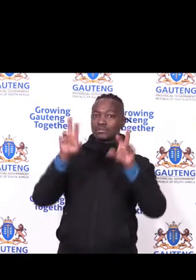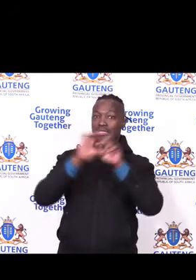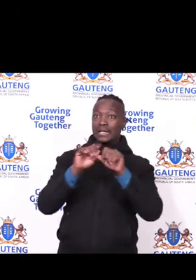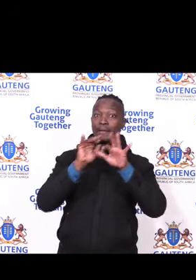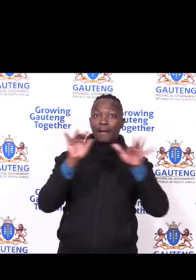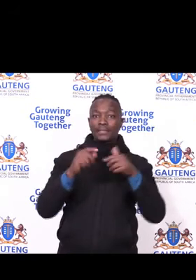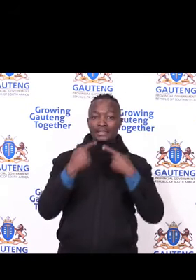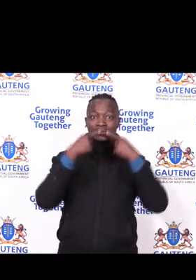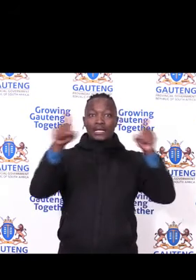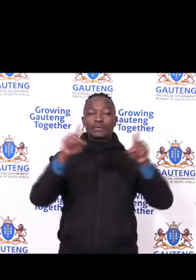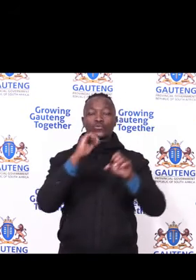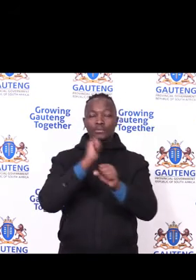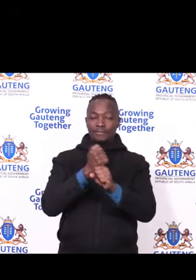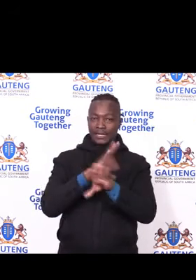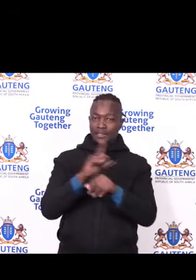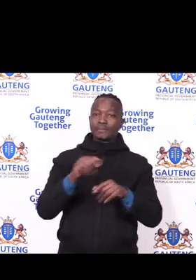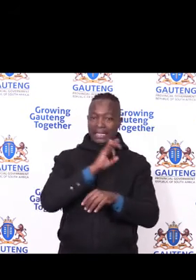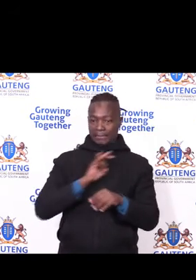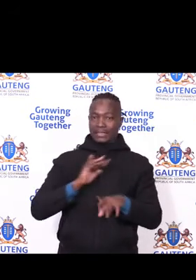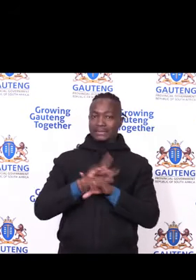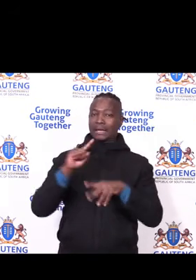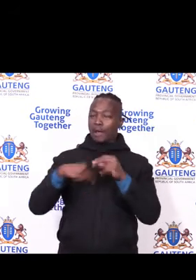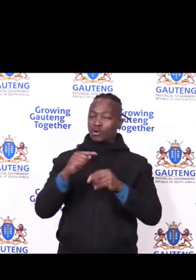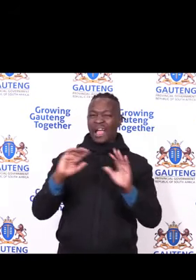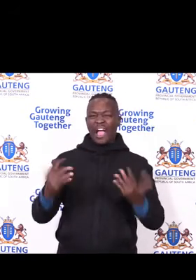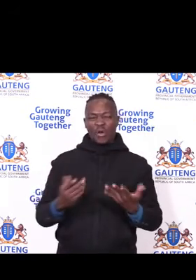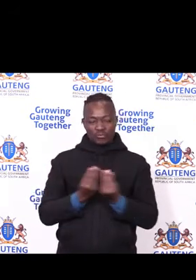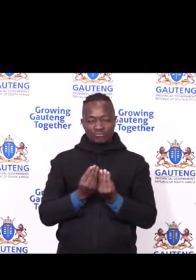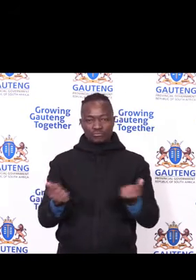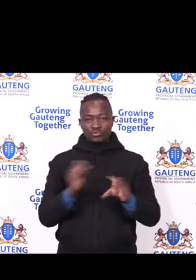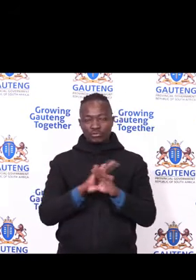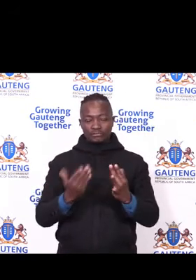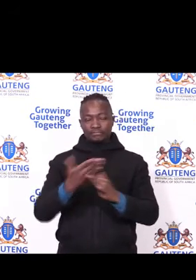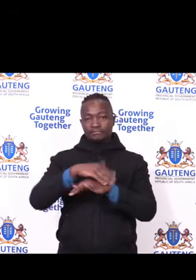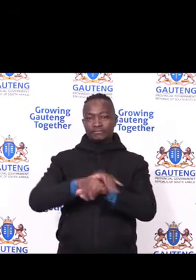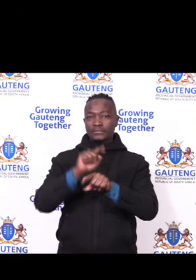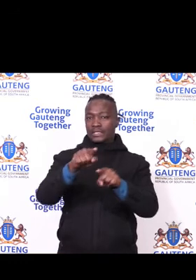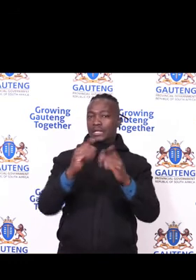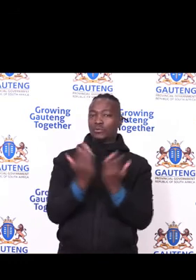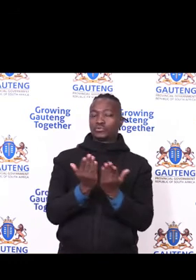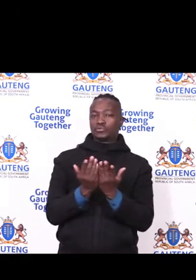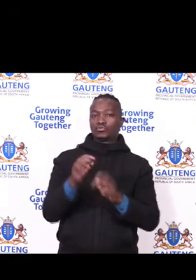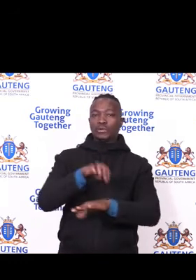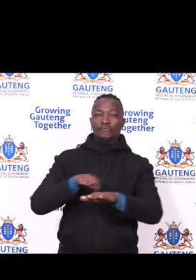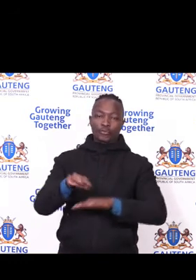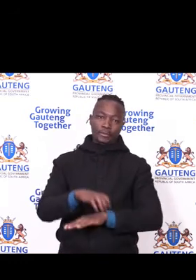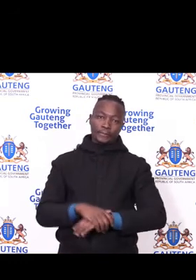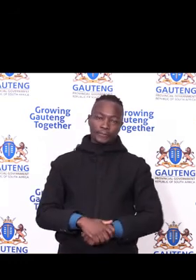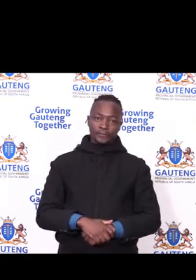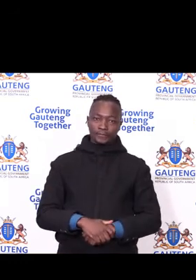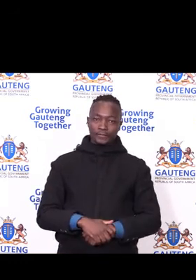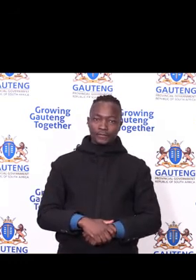made by the minister on how we are dealing with disruptions that we are seeing in our schooling environment. We are